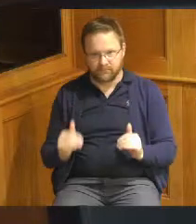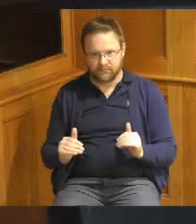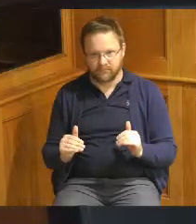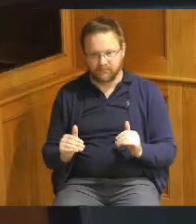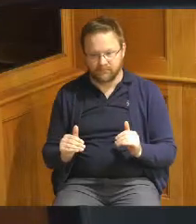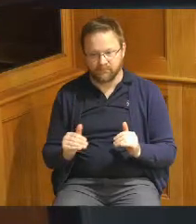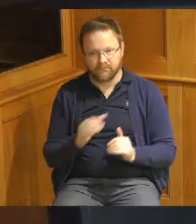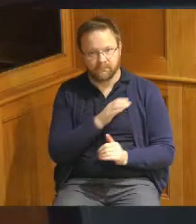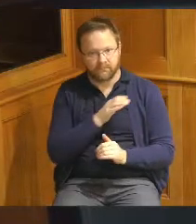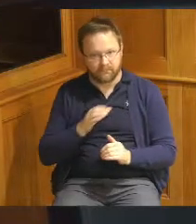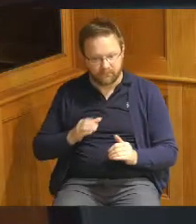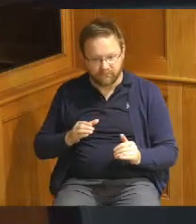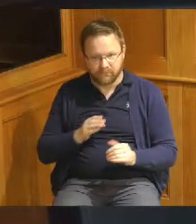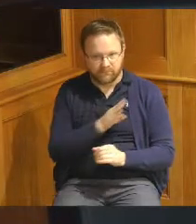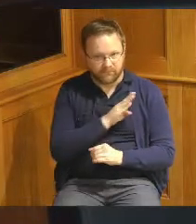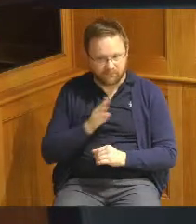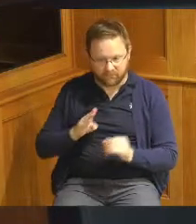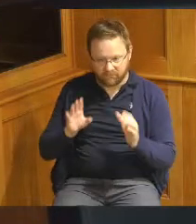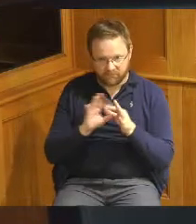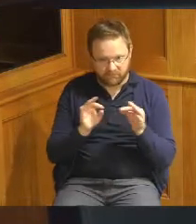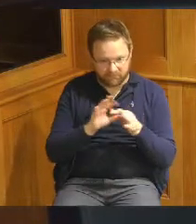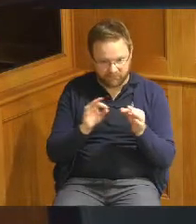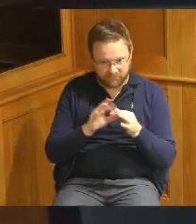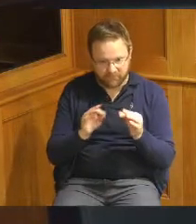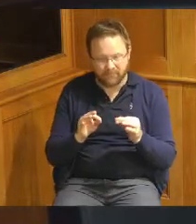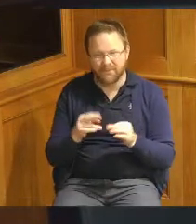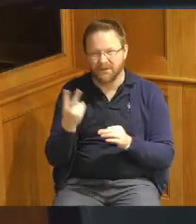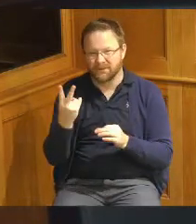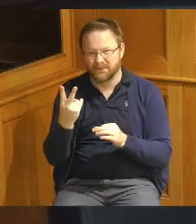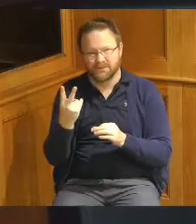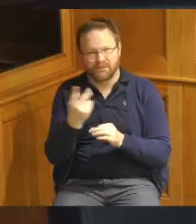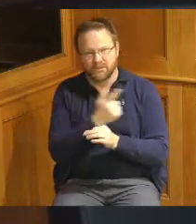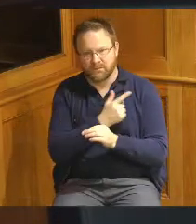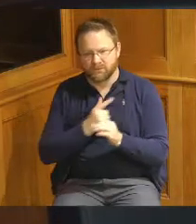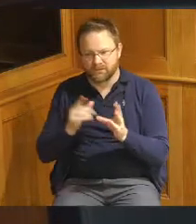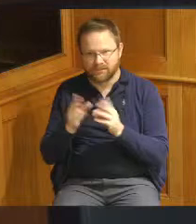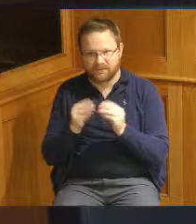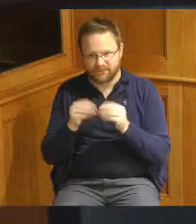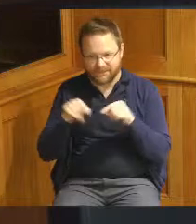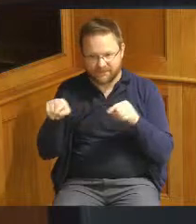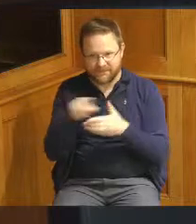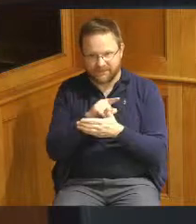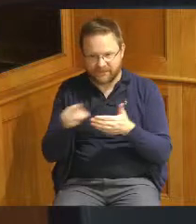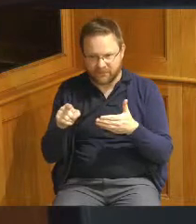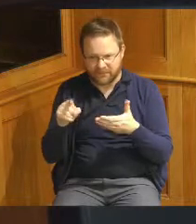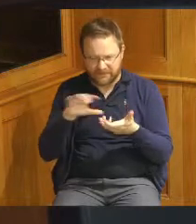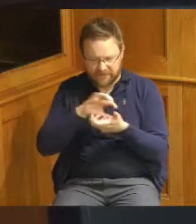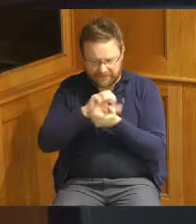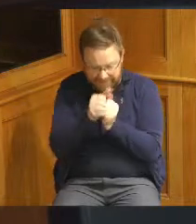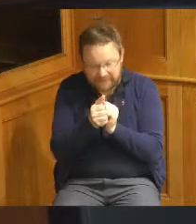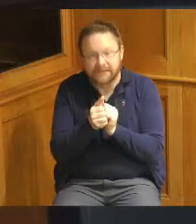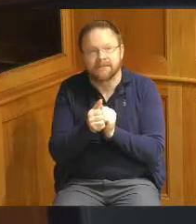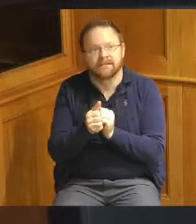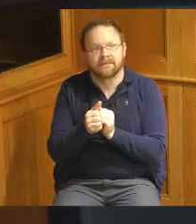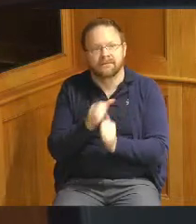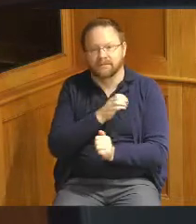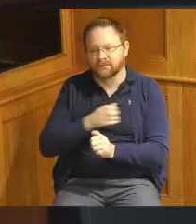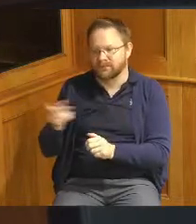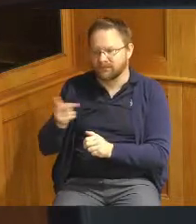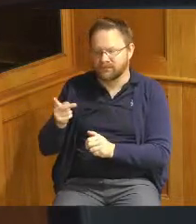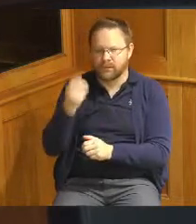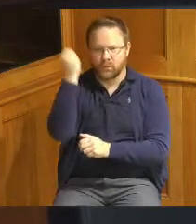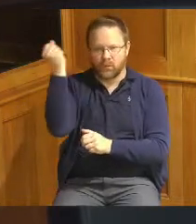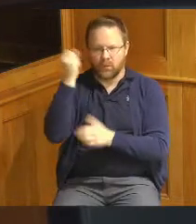comments and motions from the board. And since we're having two legislative meetings this week, Commissioner Dumas and I are going to